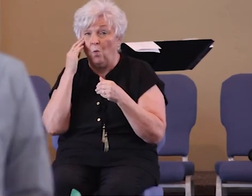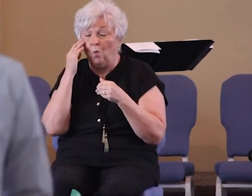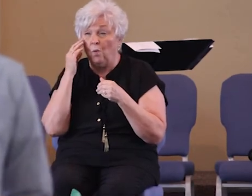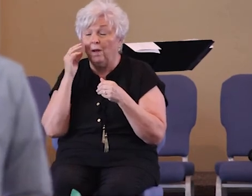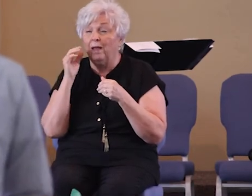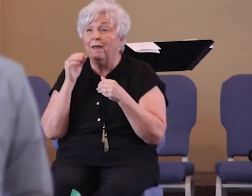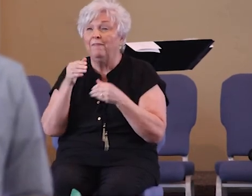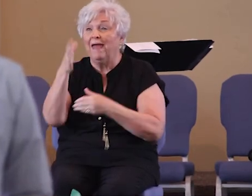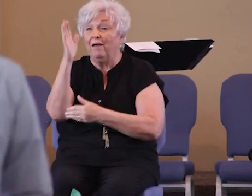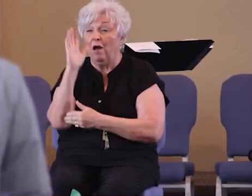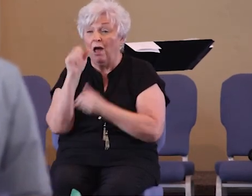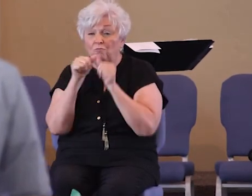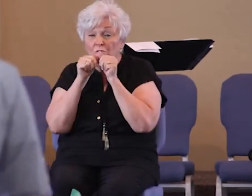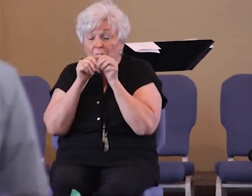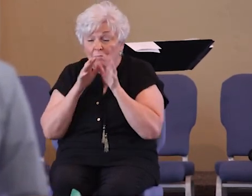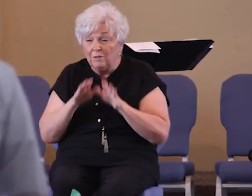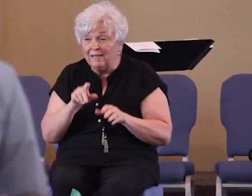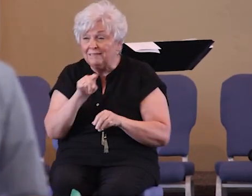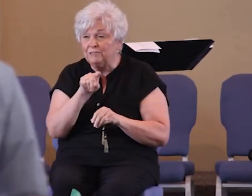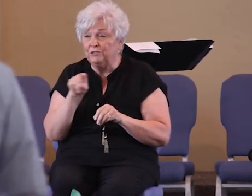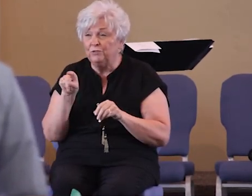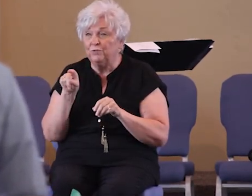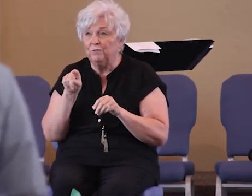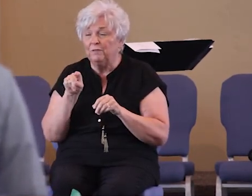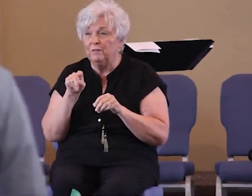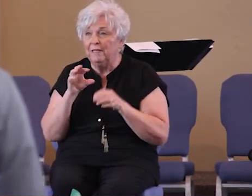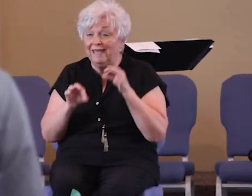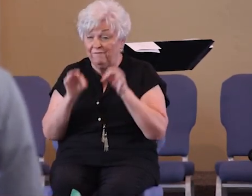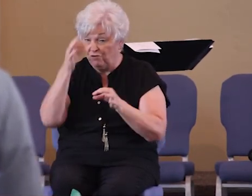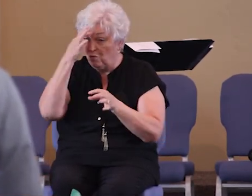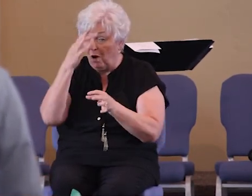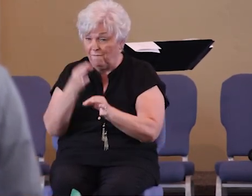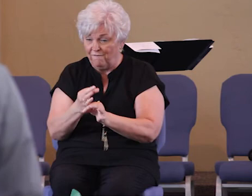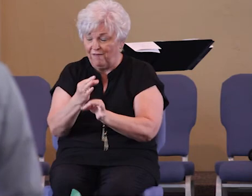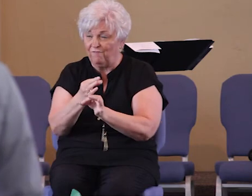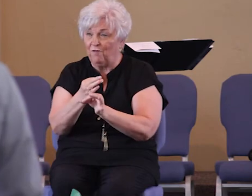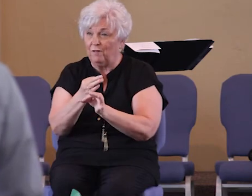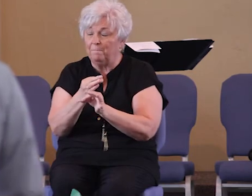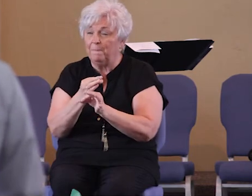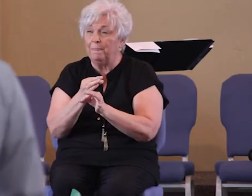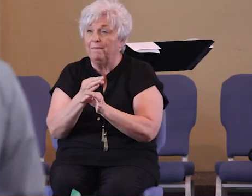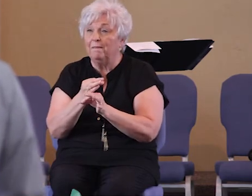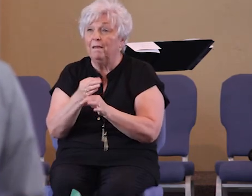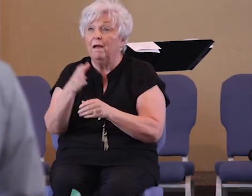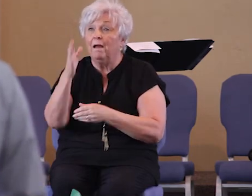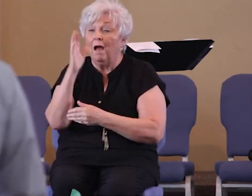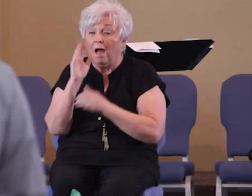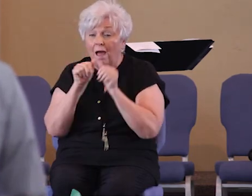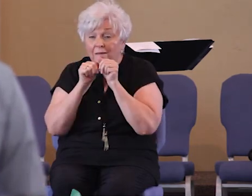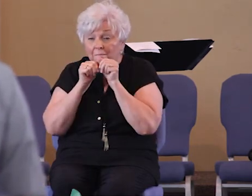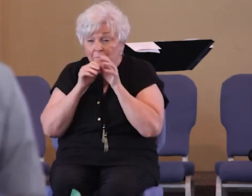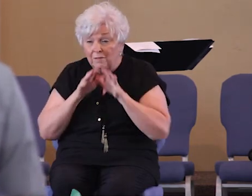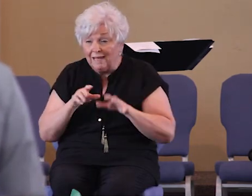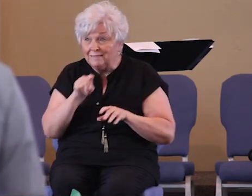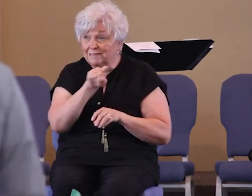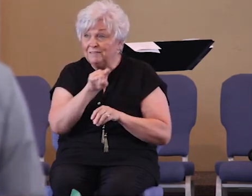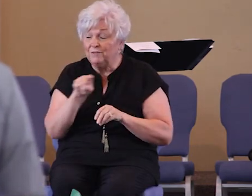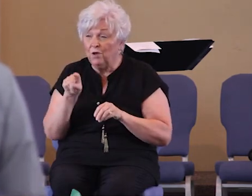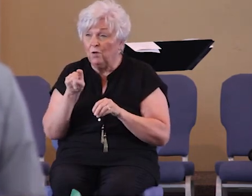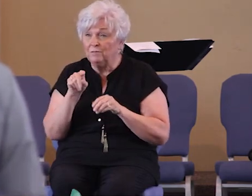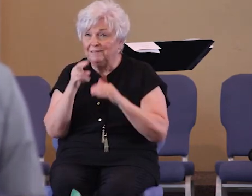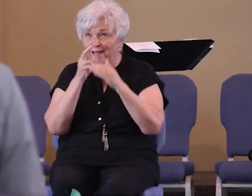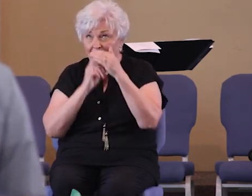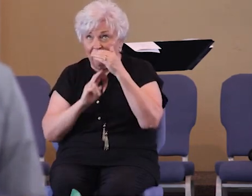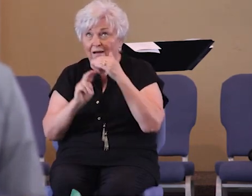I know God will bless you if you're faithful. See, he blesses those that